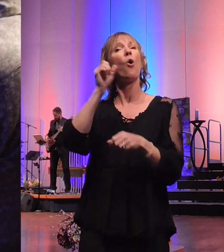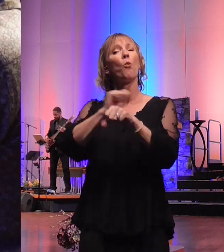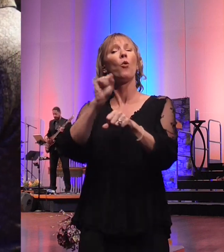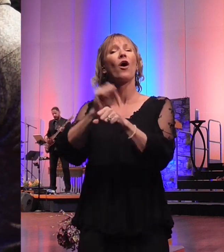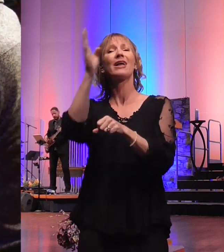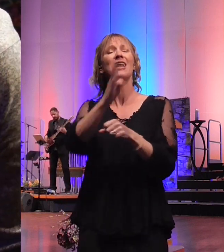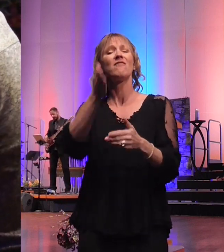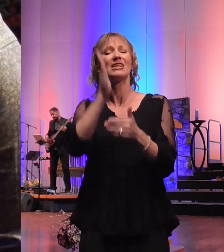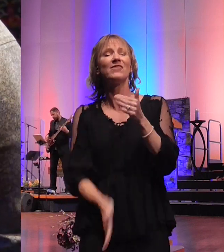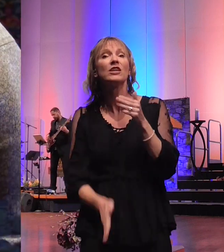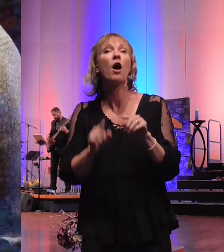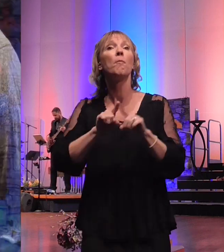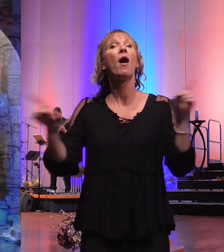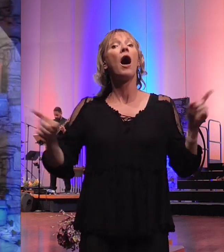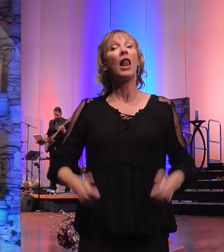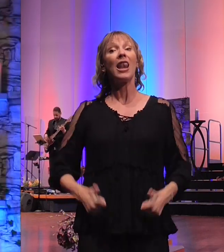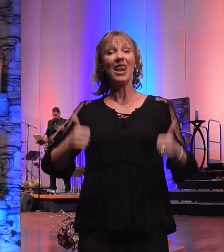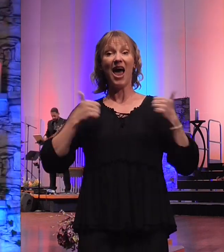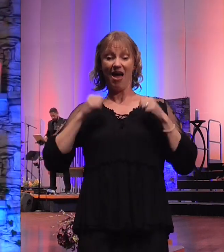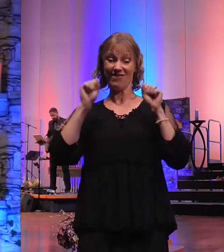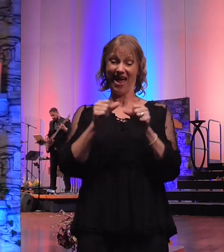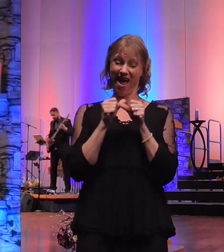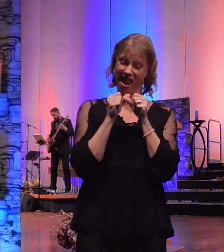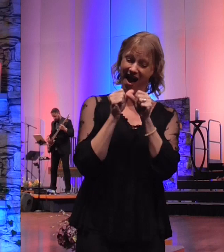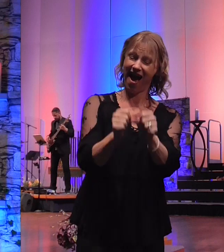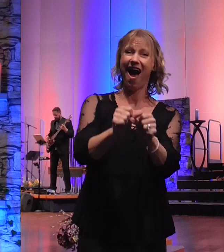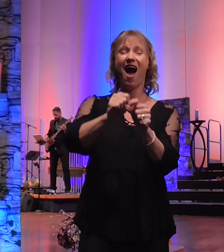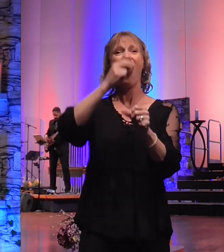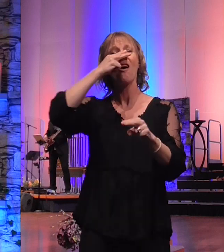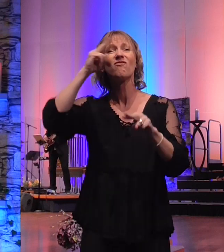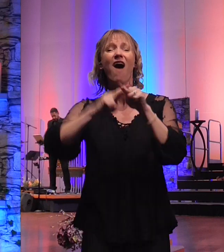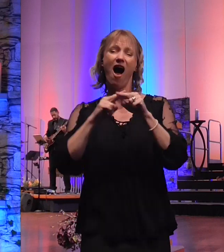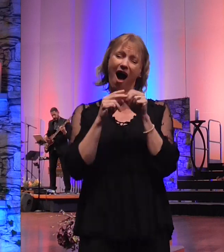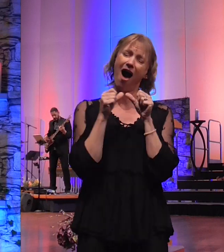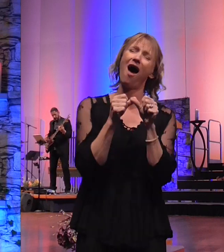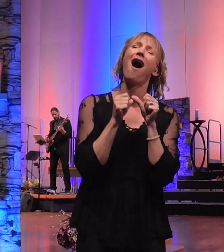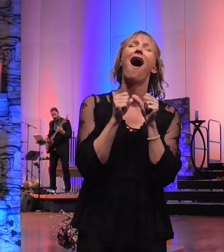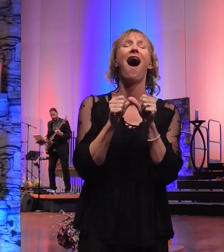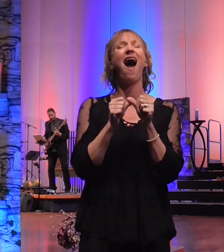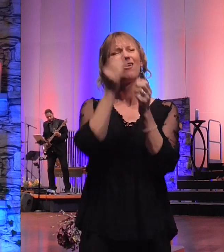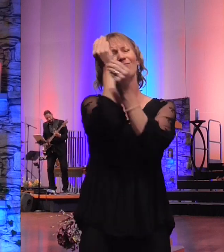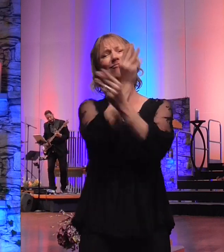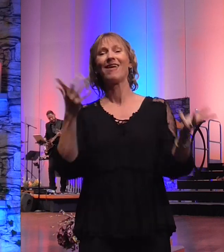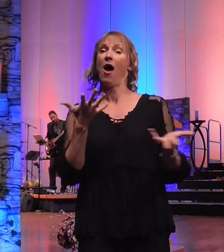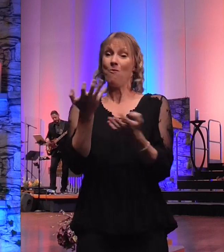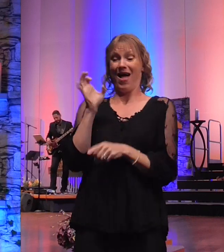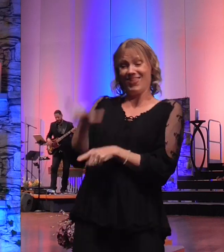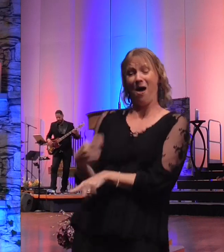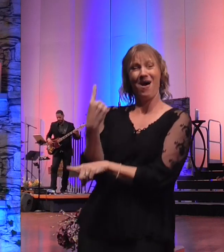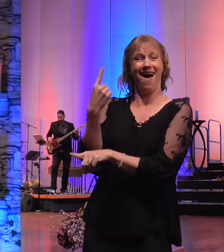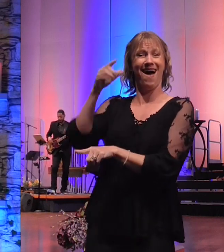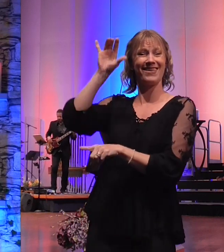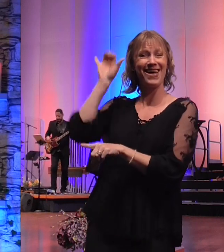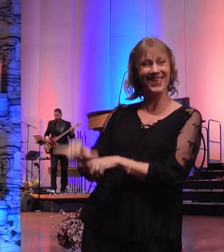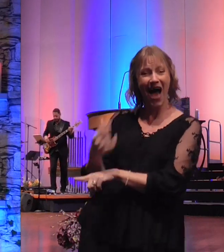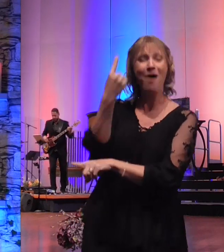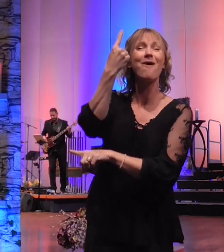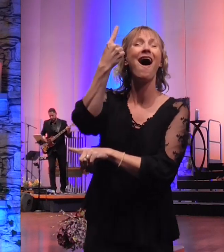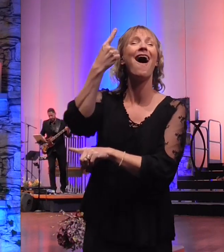done. But if a life can be never-ending fun, tell you what I want. That